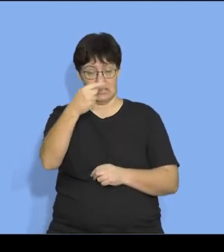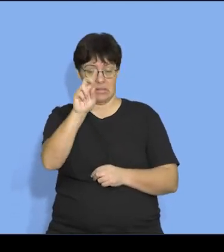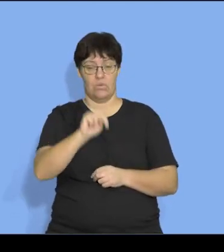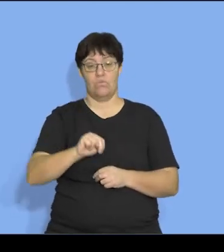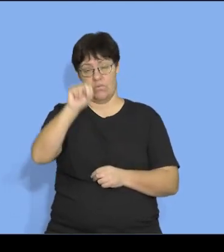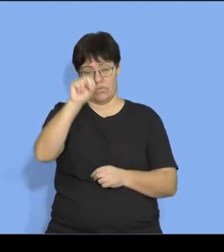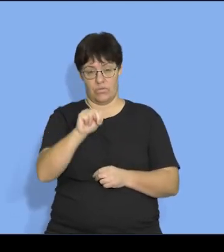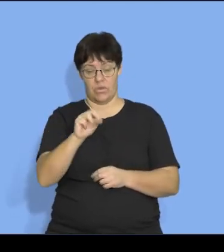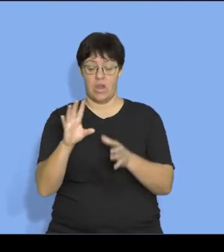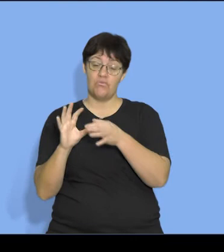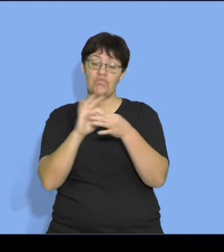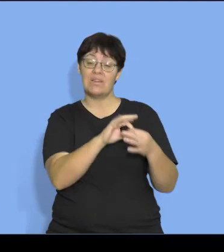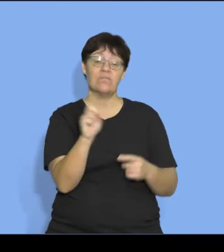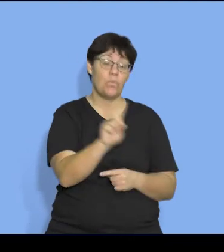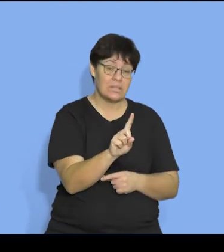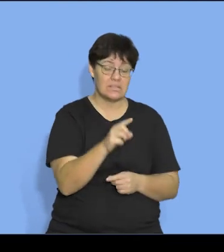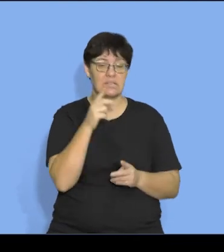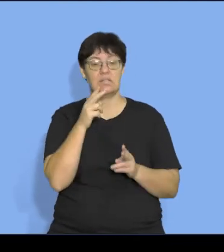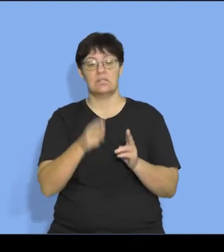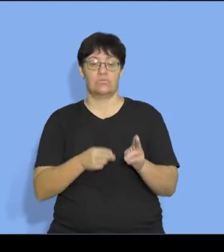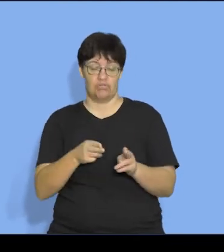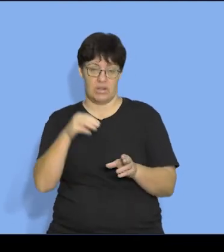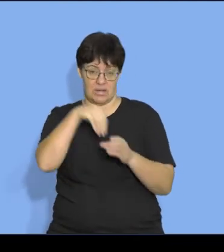north relative